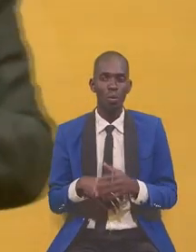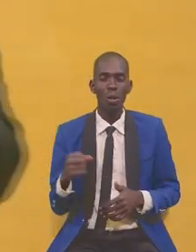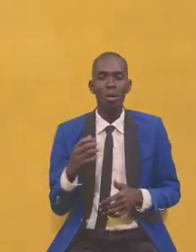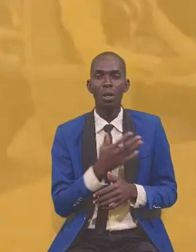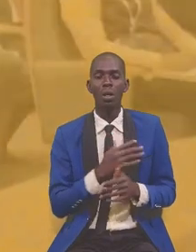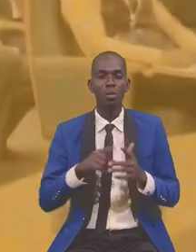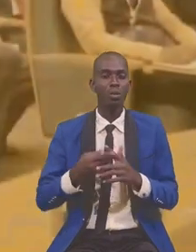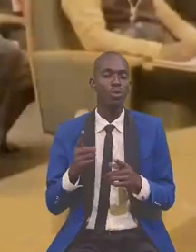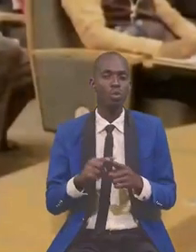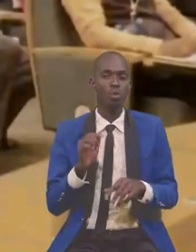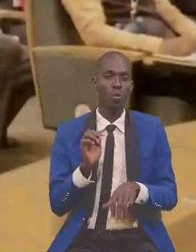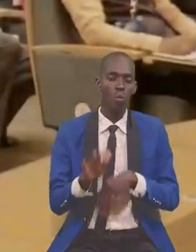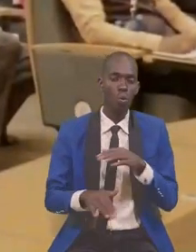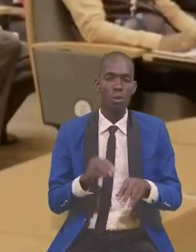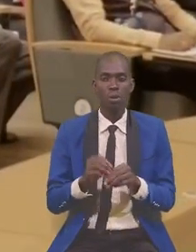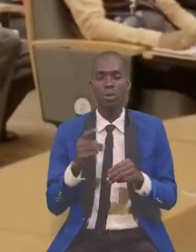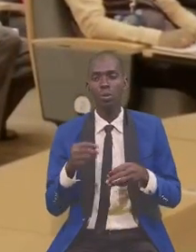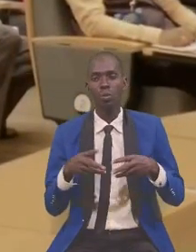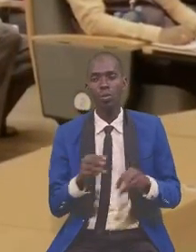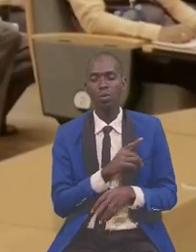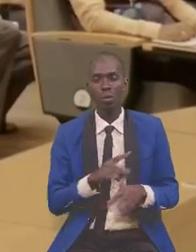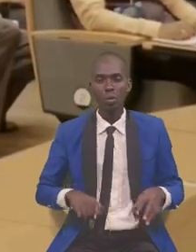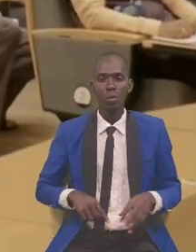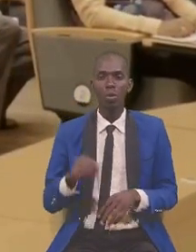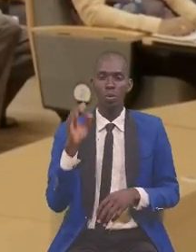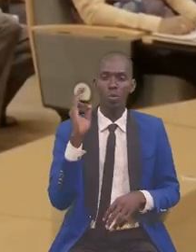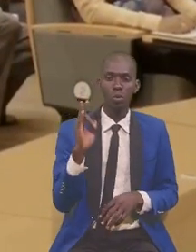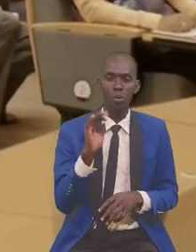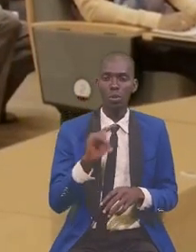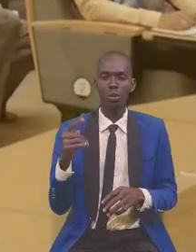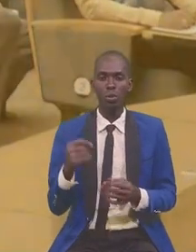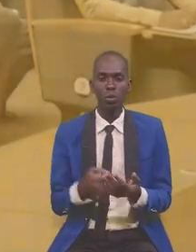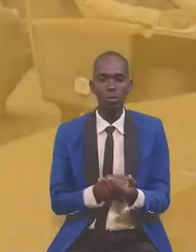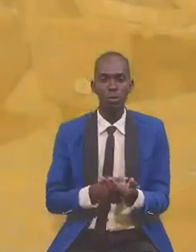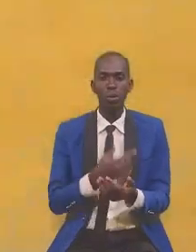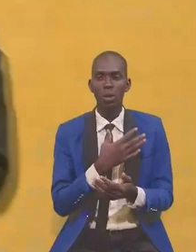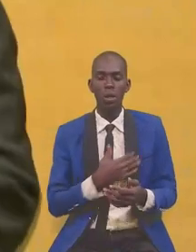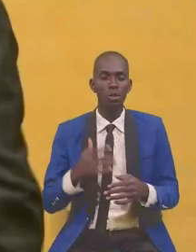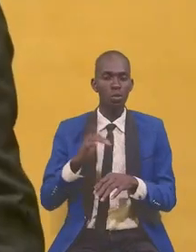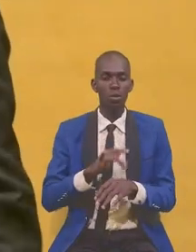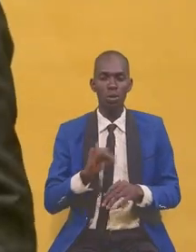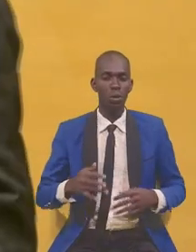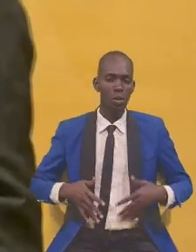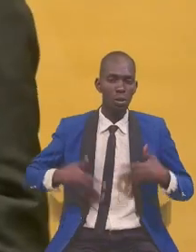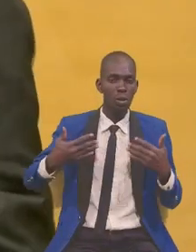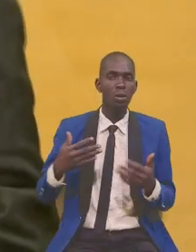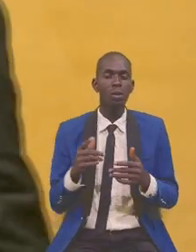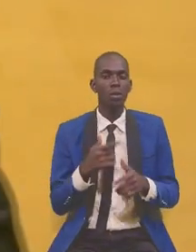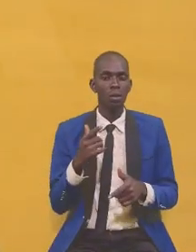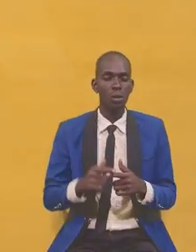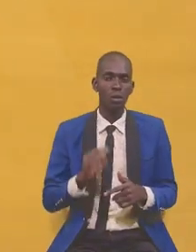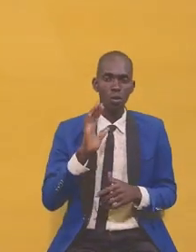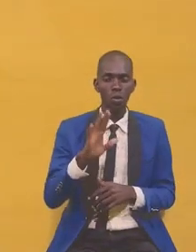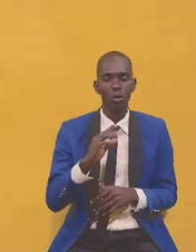had ordained, and you're preaching the gospel, and you're touching lives, everywhere you go, like your shadow follows